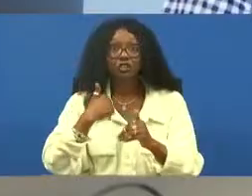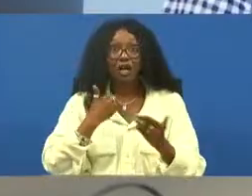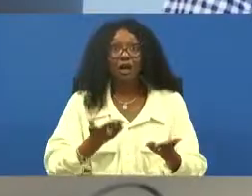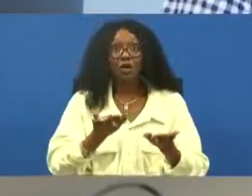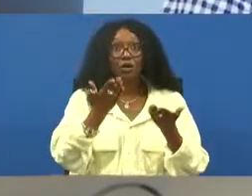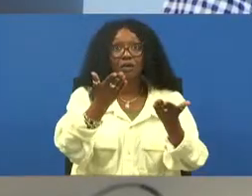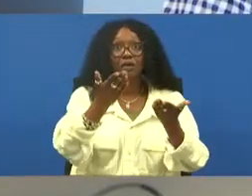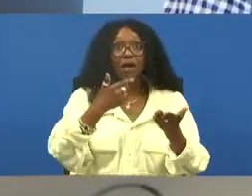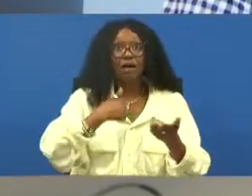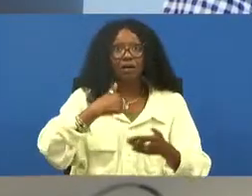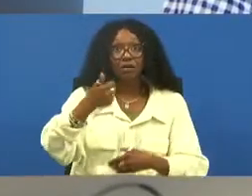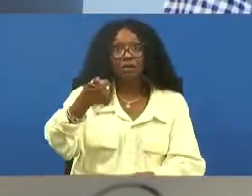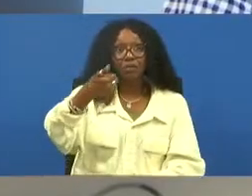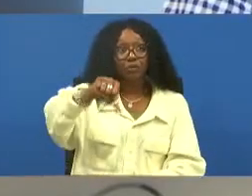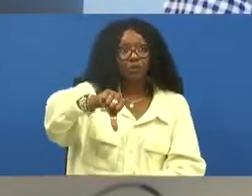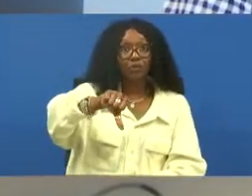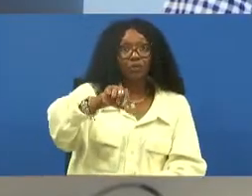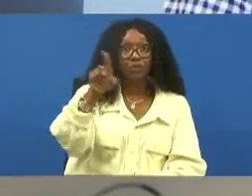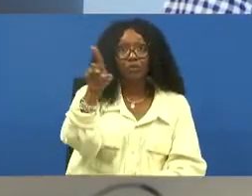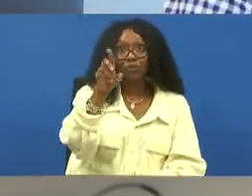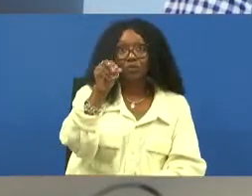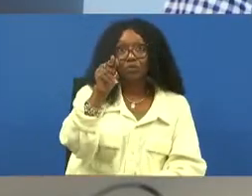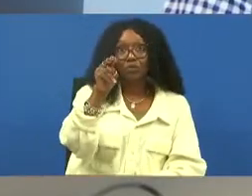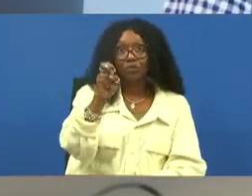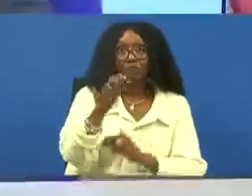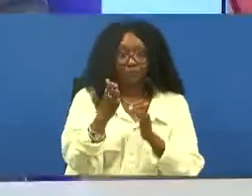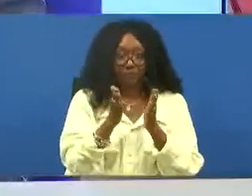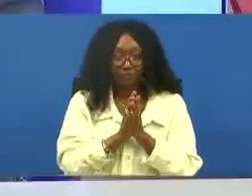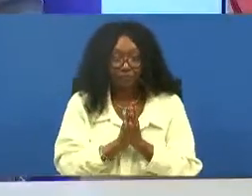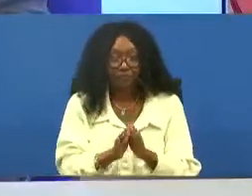to deny this rezoning request.